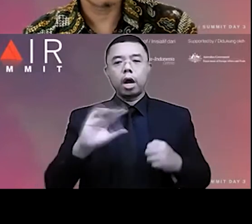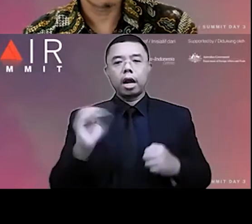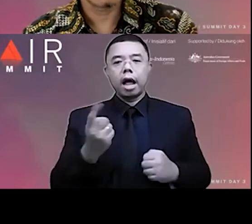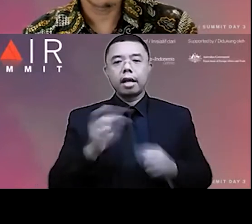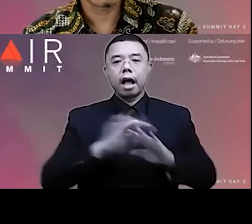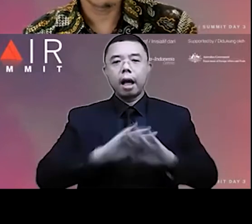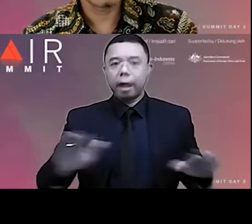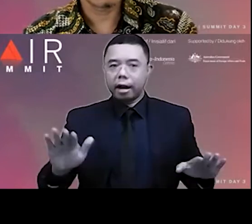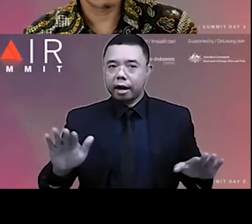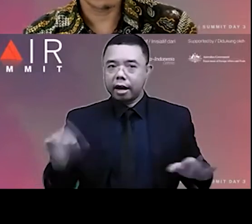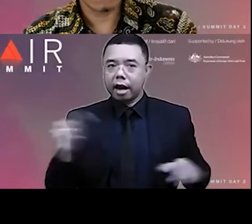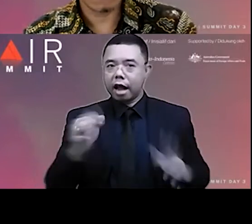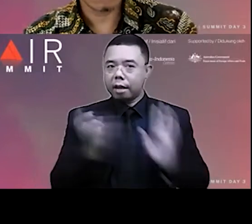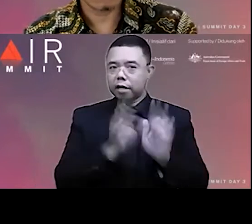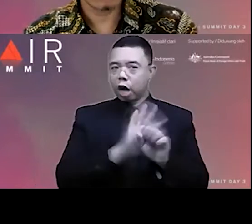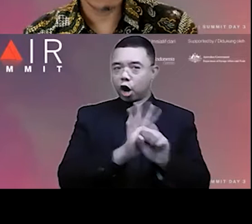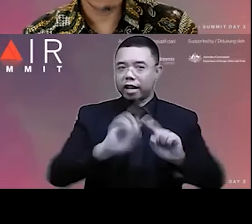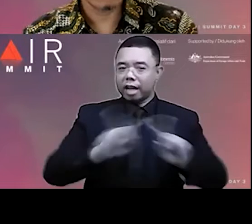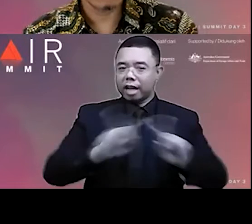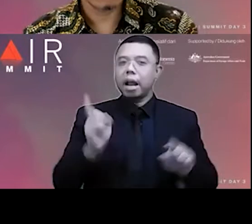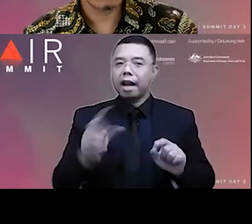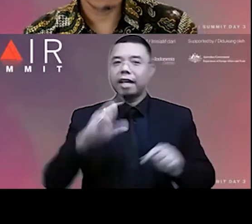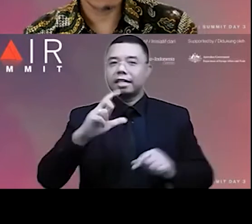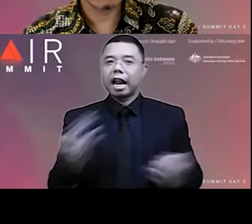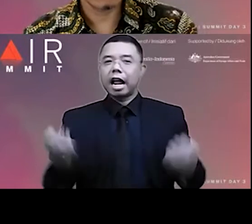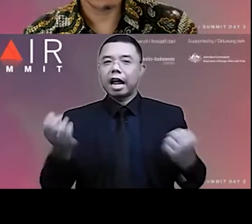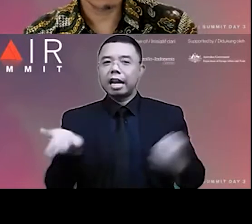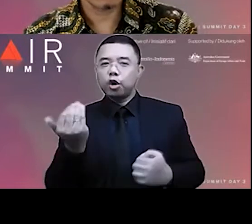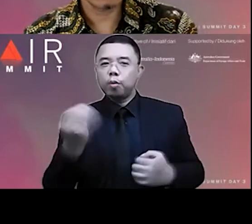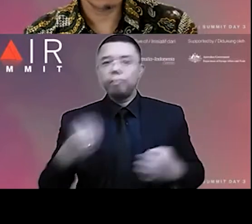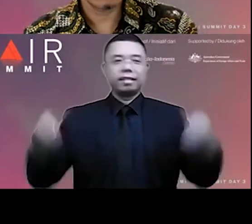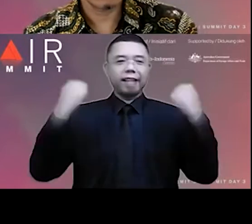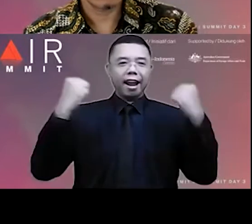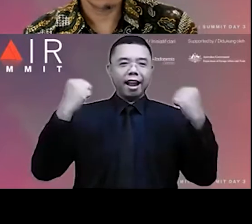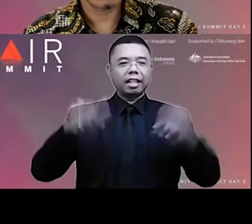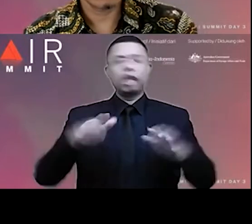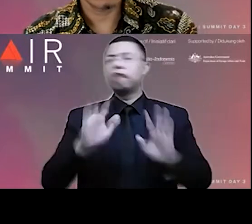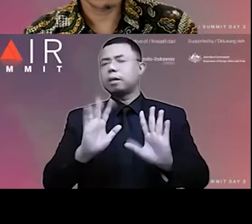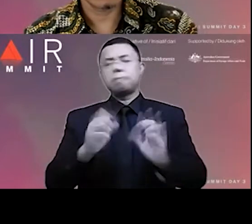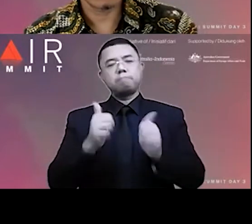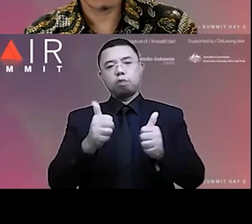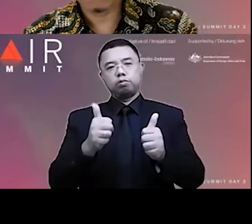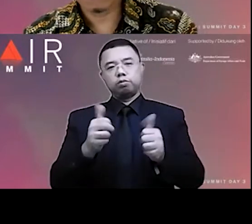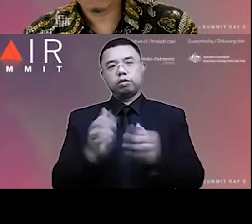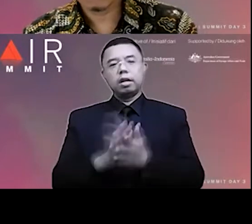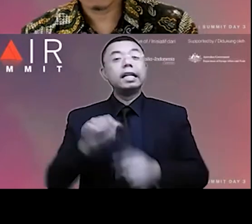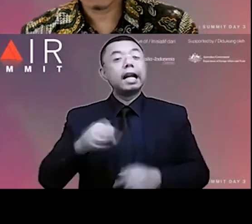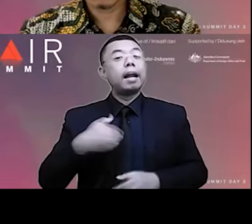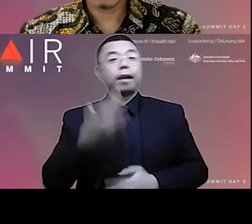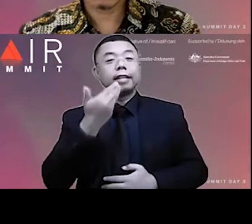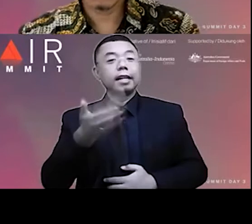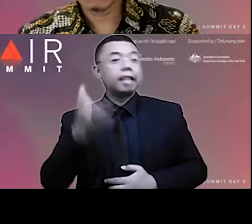which was interesting. I just will go to Pak Futu because we have a question from an audience